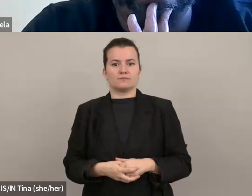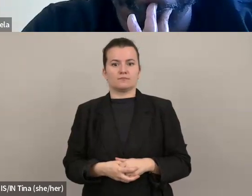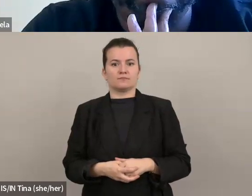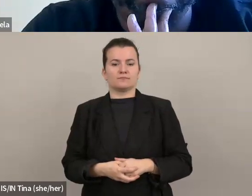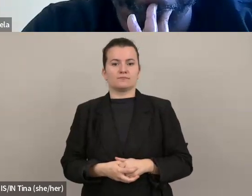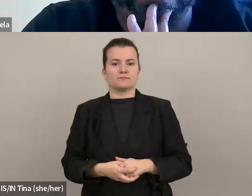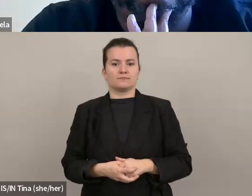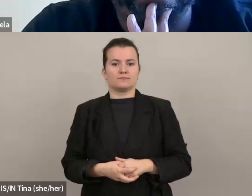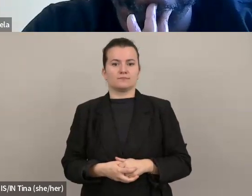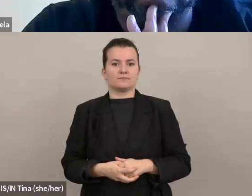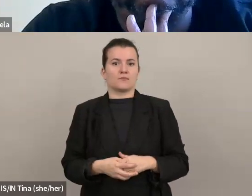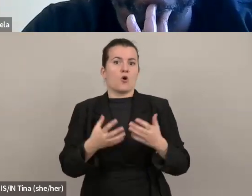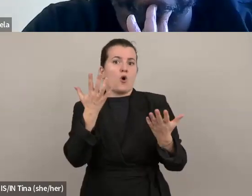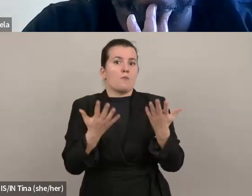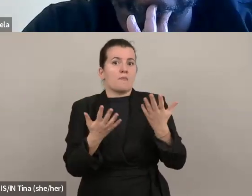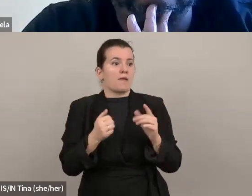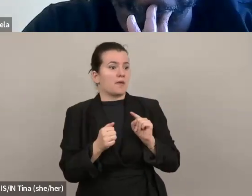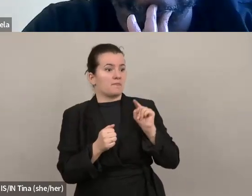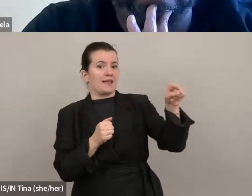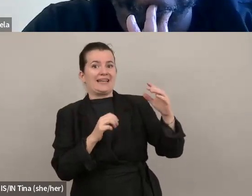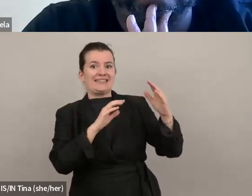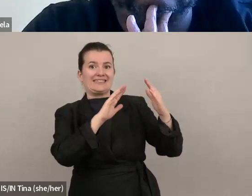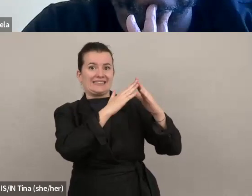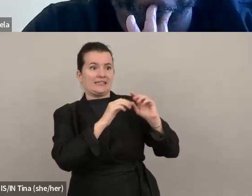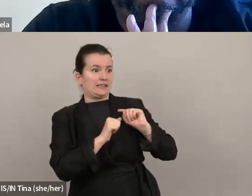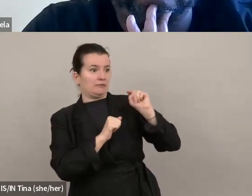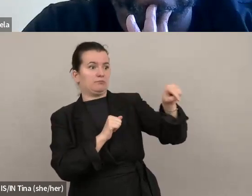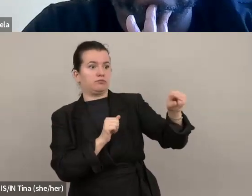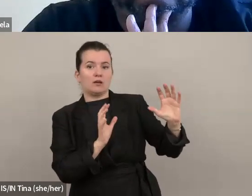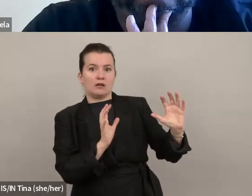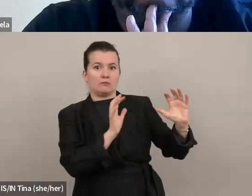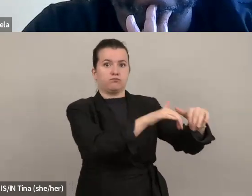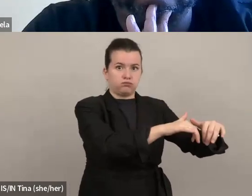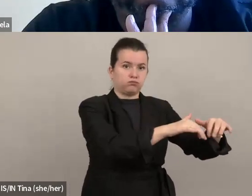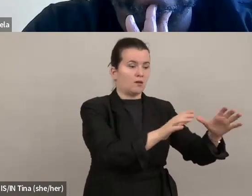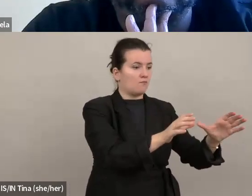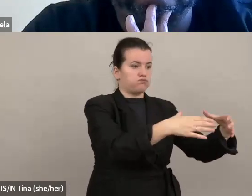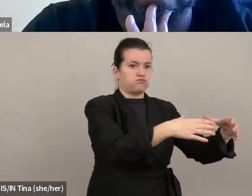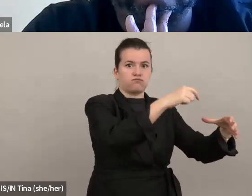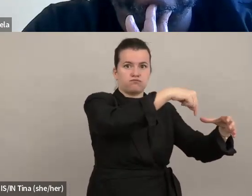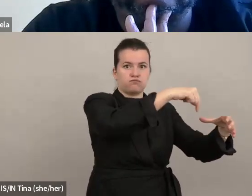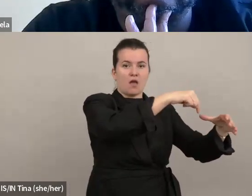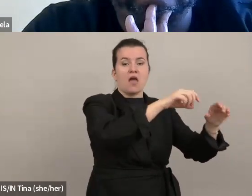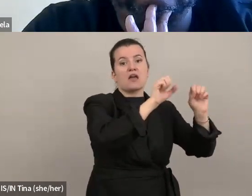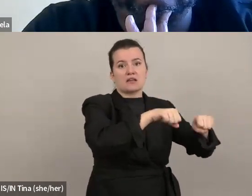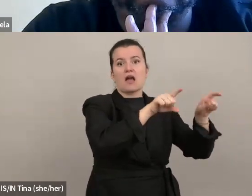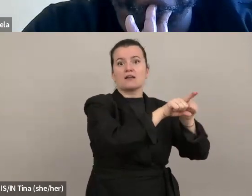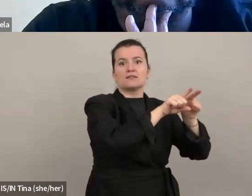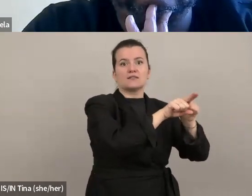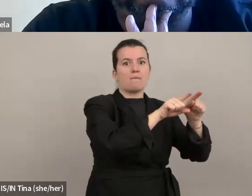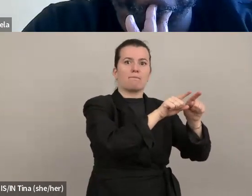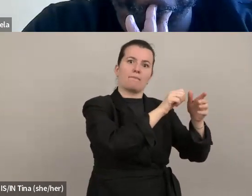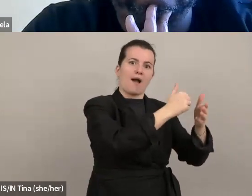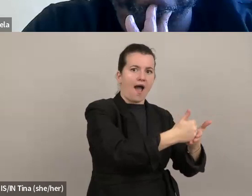to good services, to digital services in these places. So this could be part of the